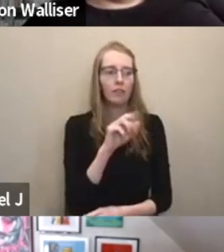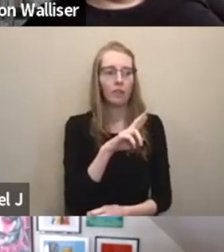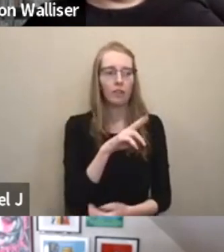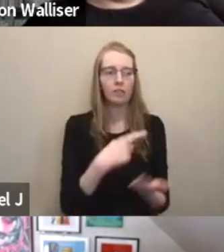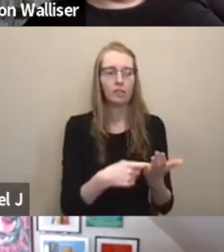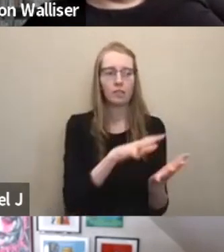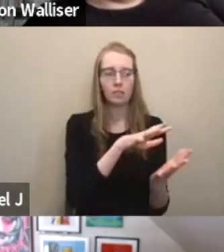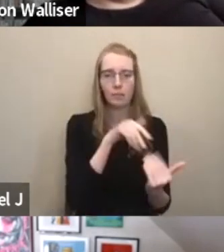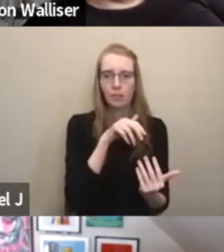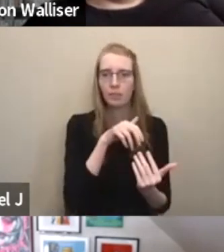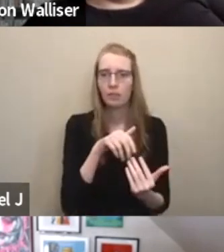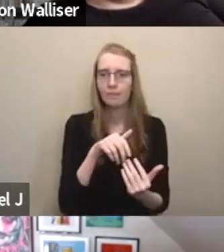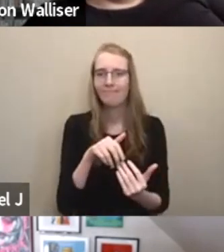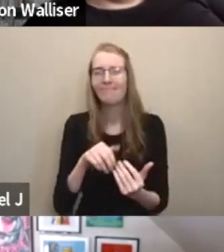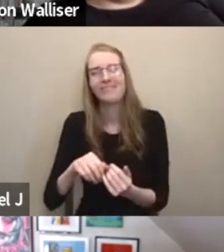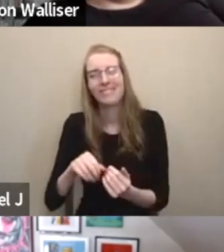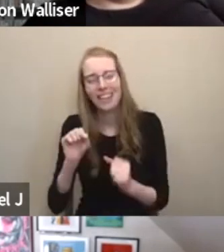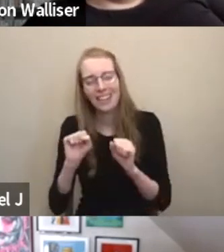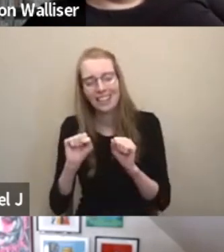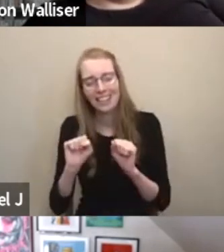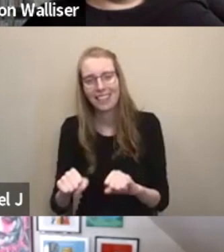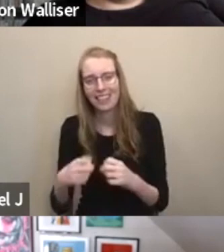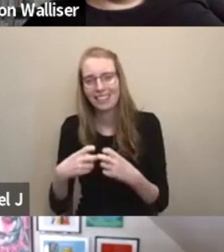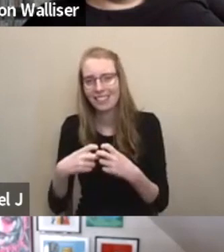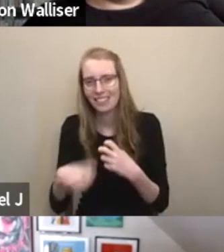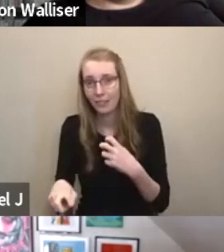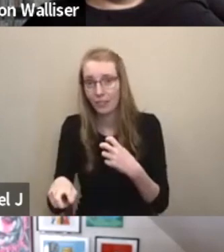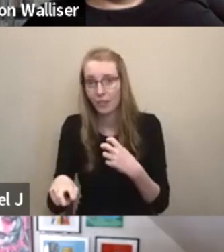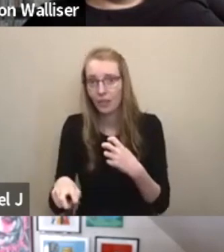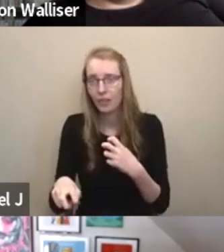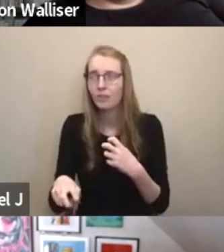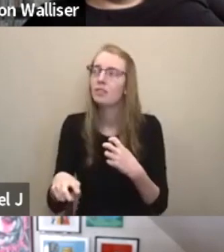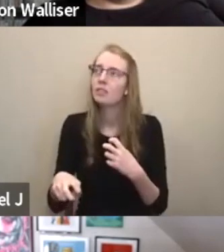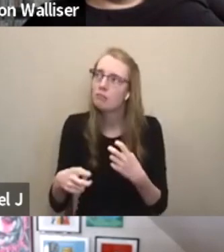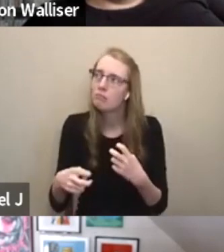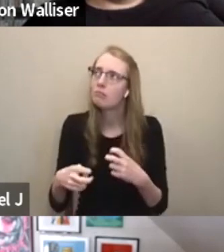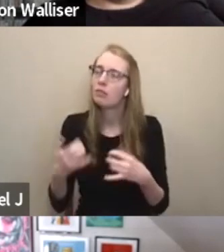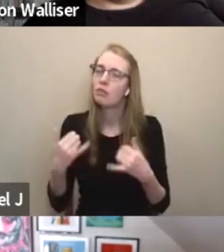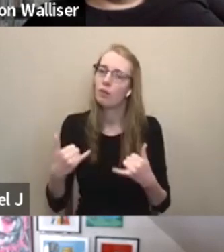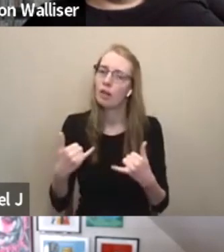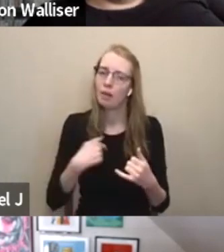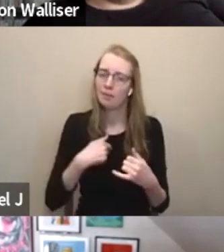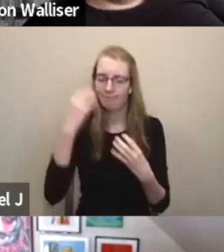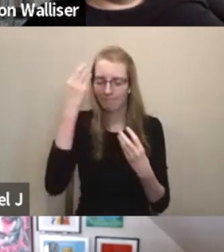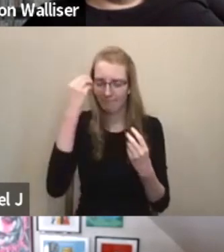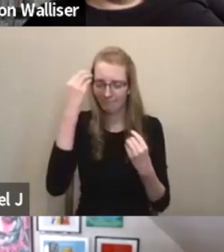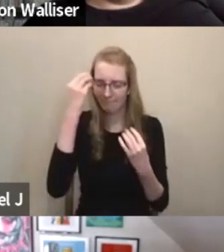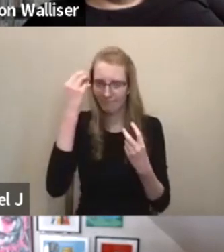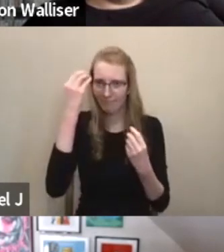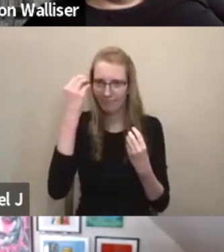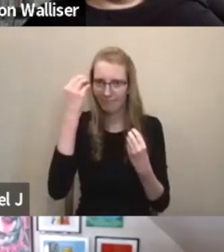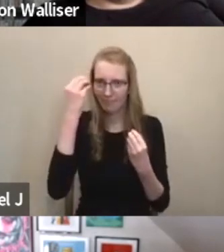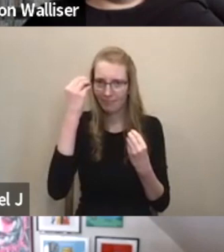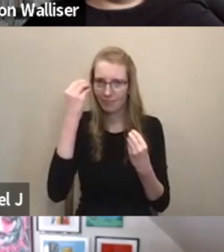Commissions can be more difficult. And one of the things that I think about around commissions right now is ensuring that I'm not commissioning work that I